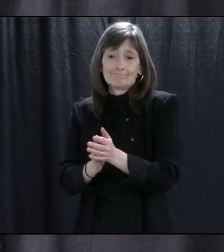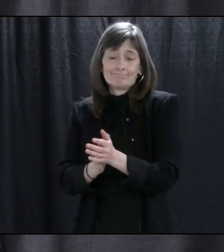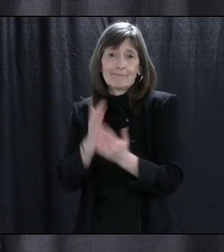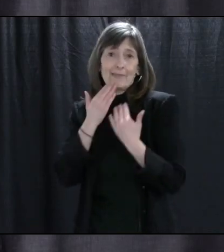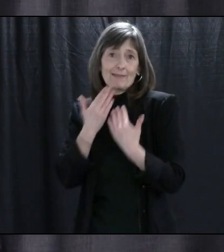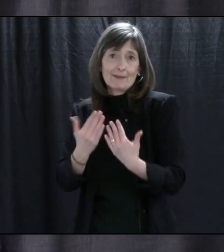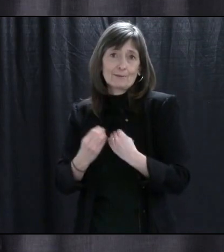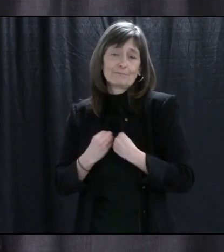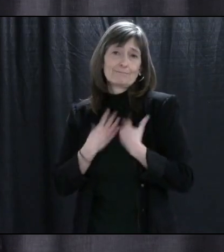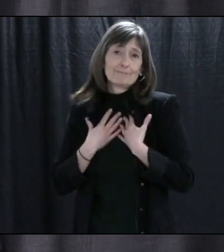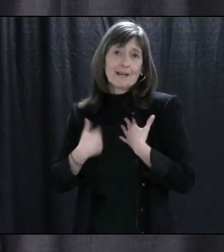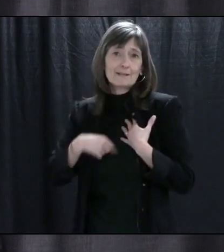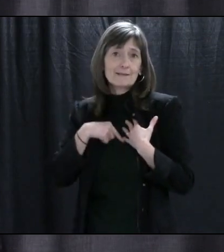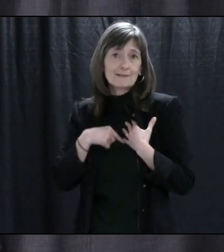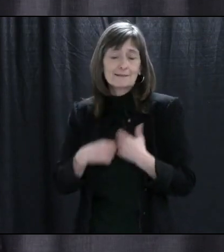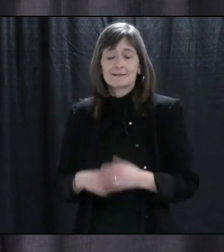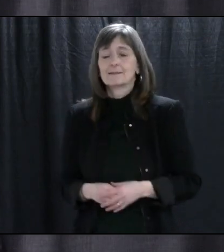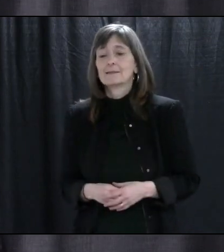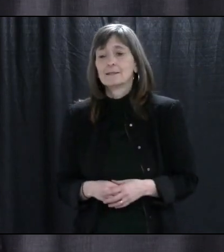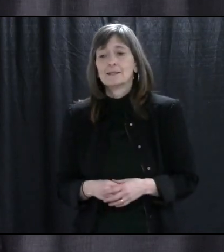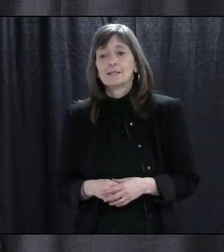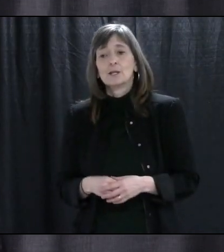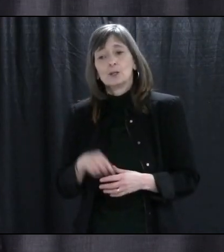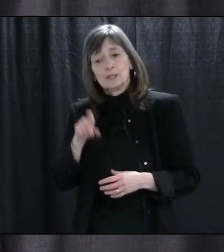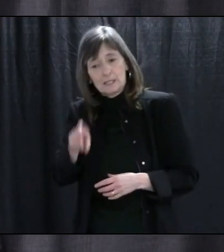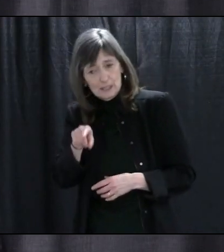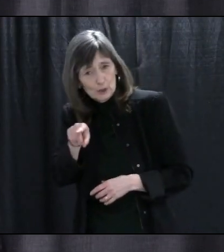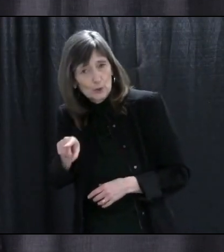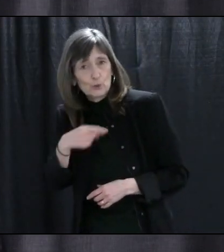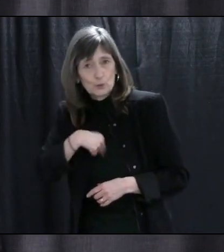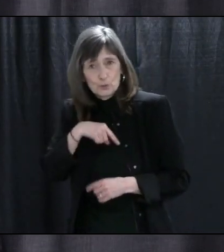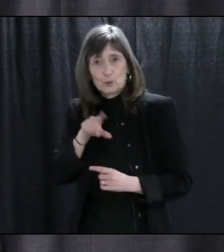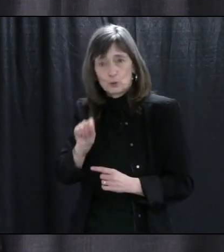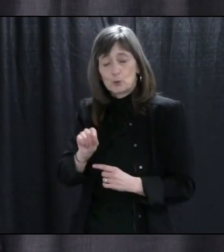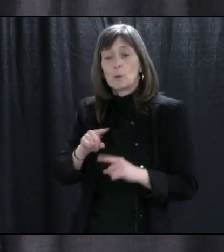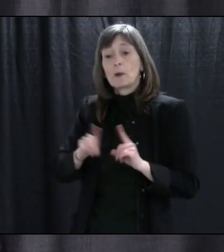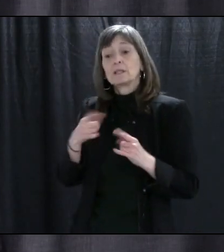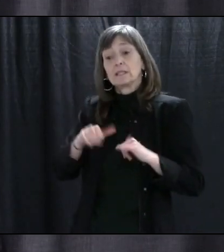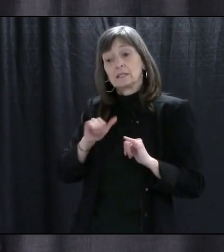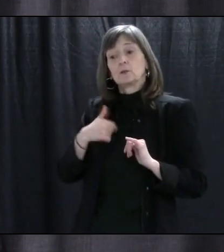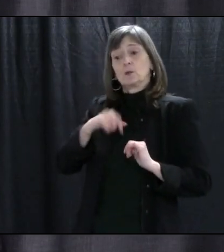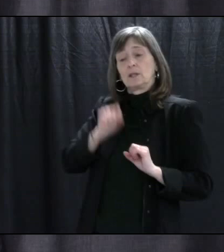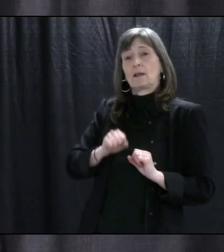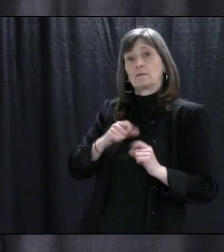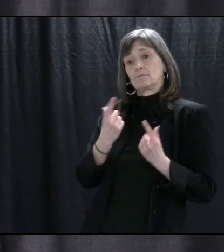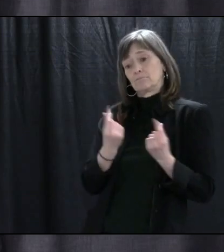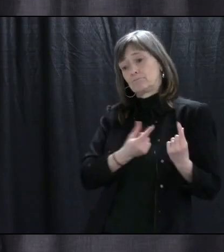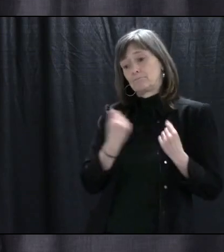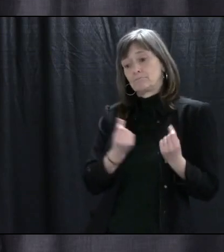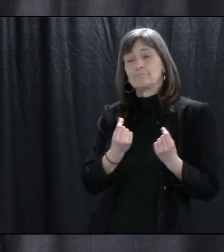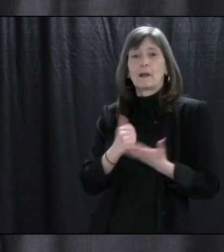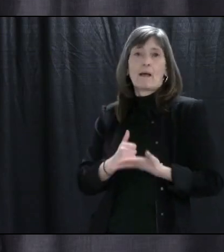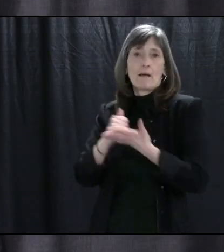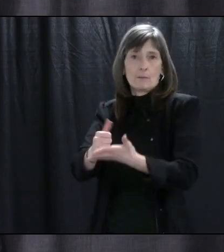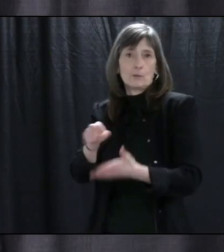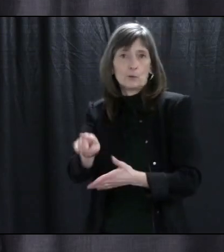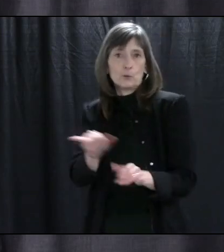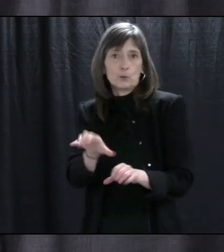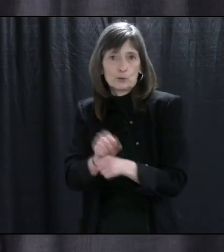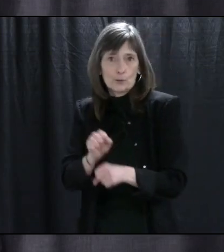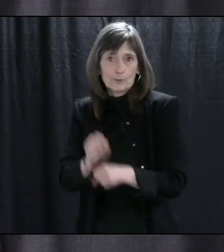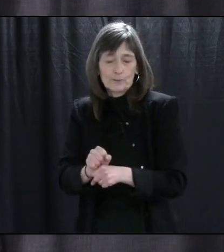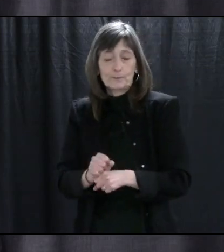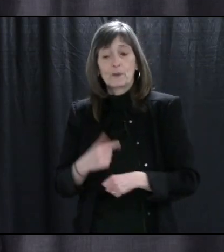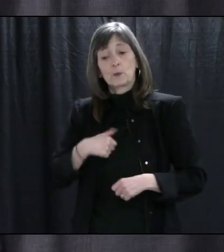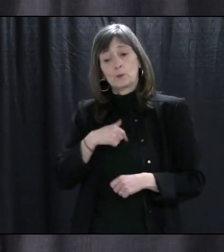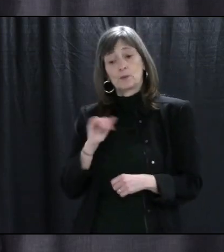inspiring. We cannot do this without you, but we can do our part to help protect you. By staying at home, we can help